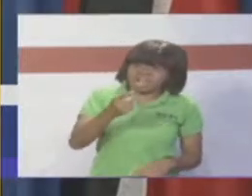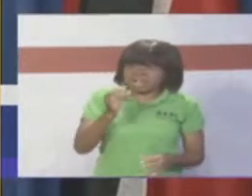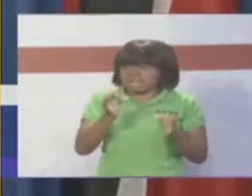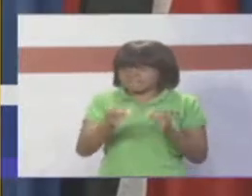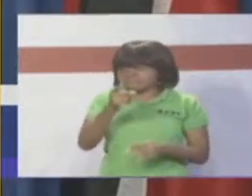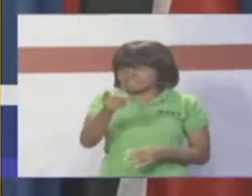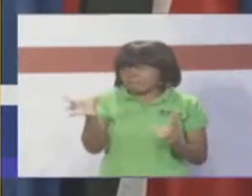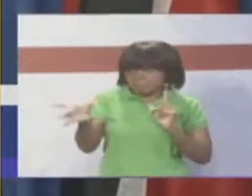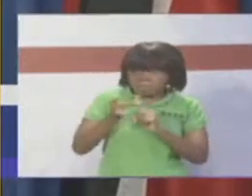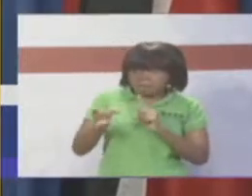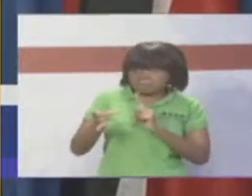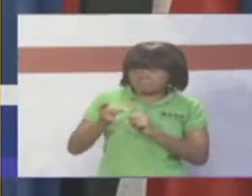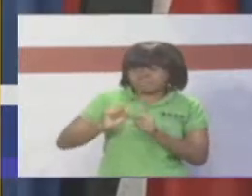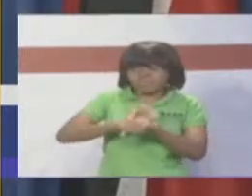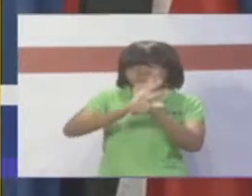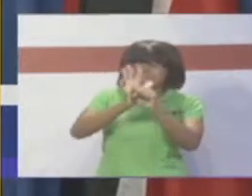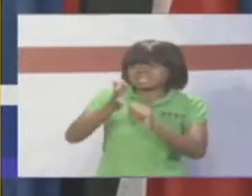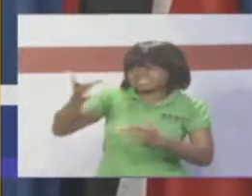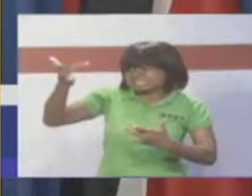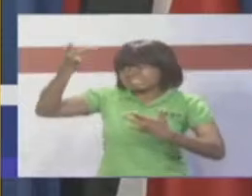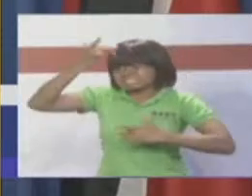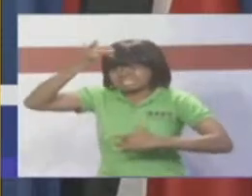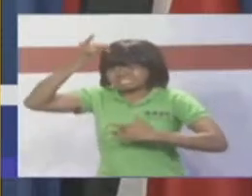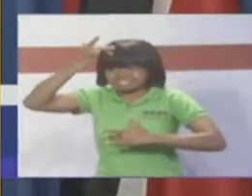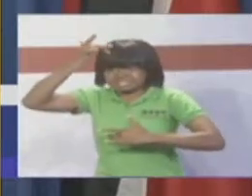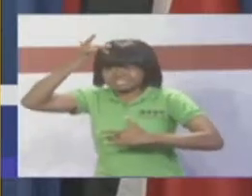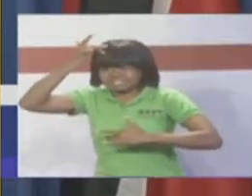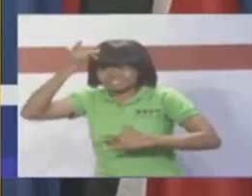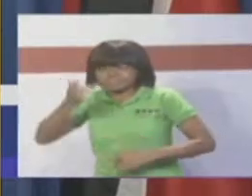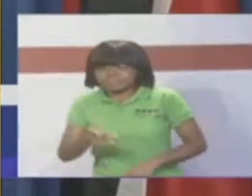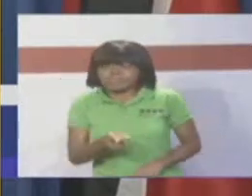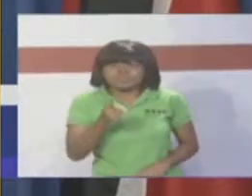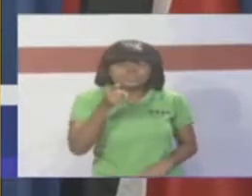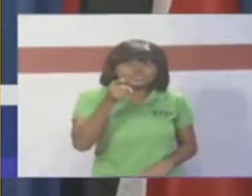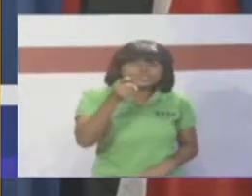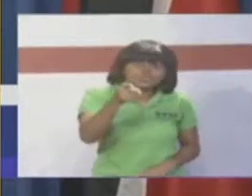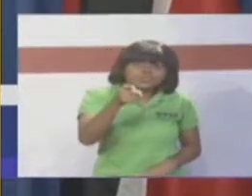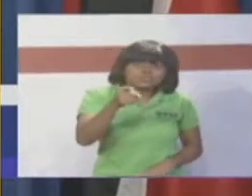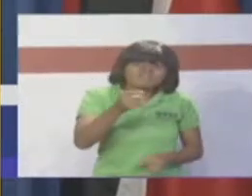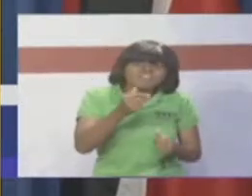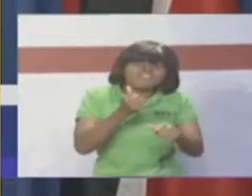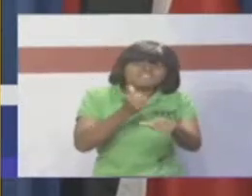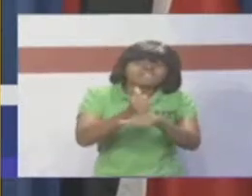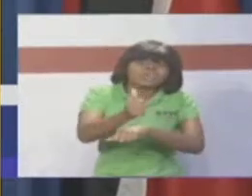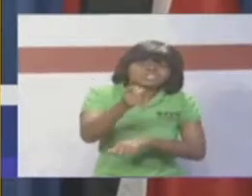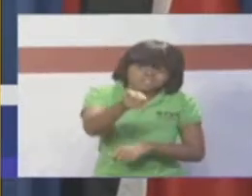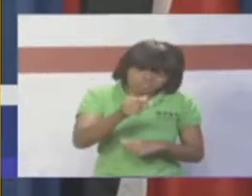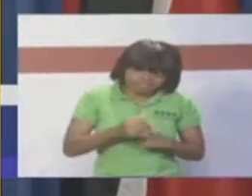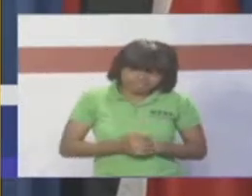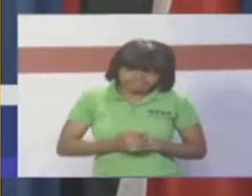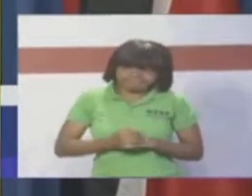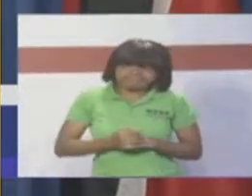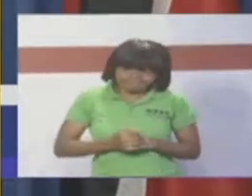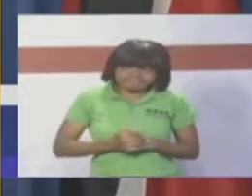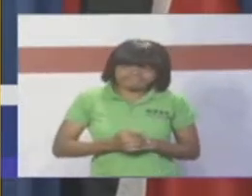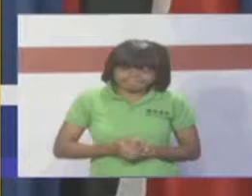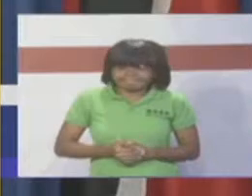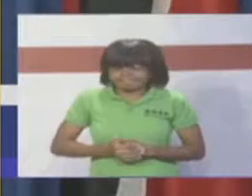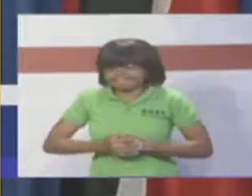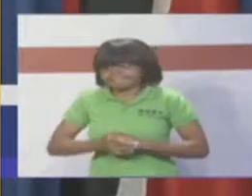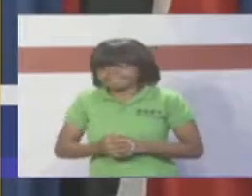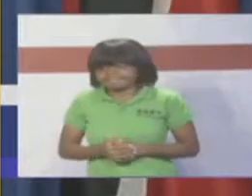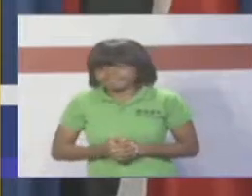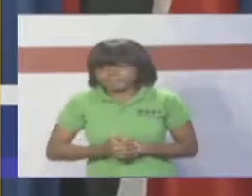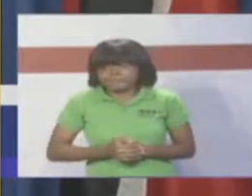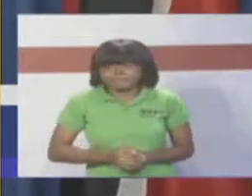you end up in a situation in the pandemic of the unvaccinated, which is 90-odd%